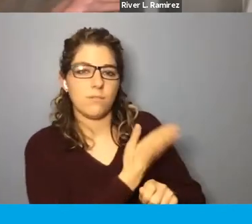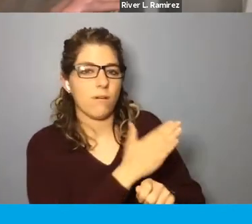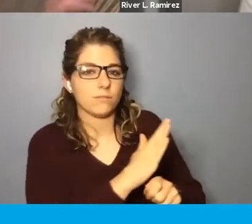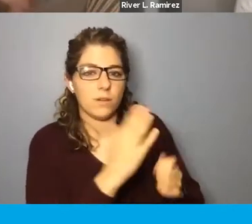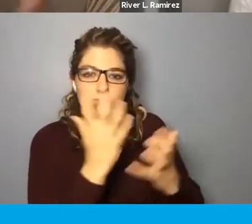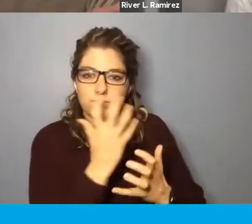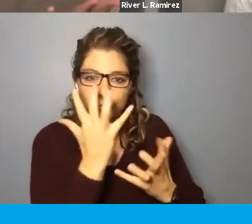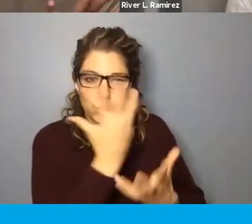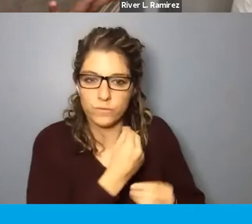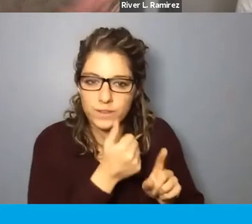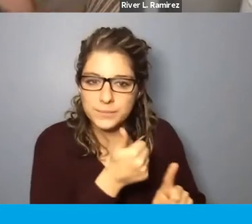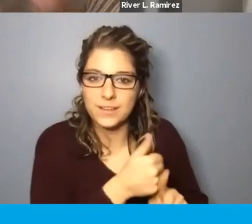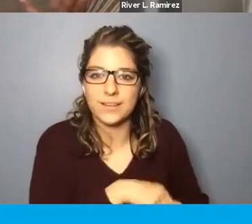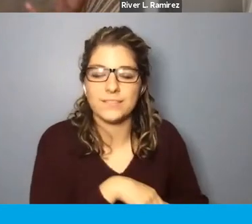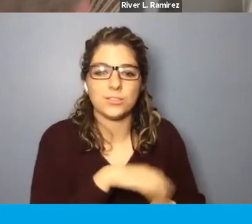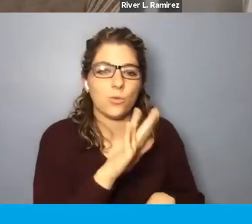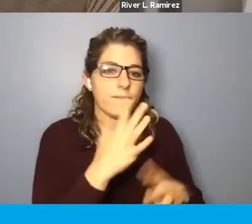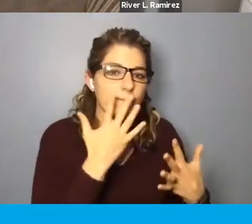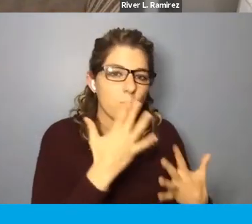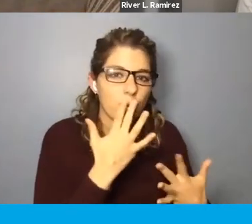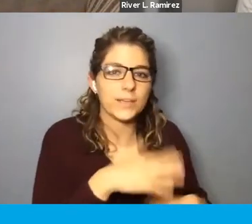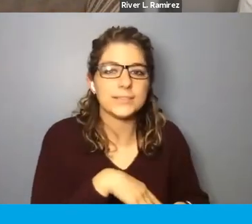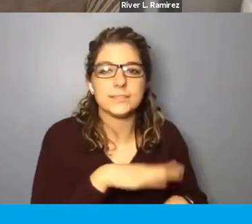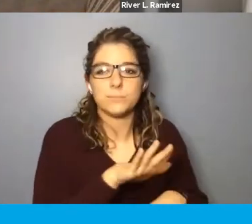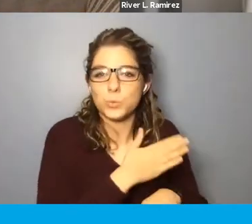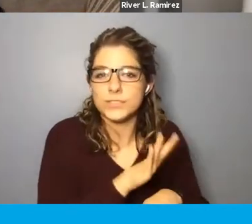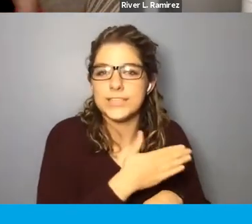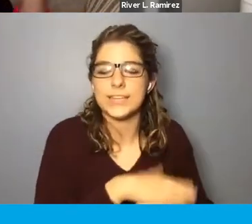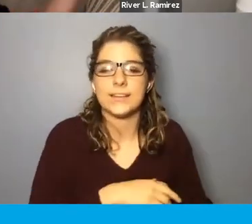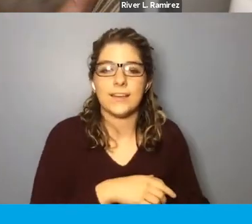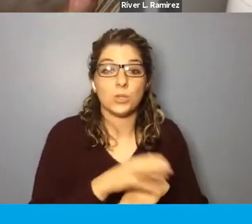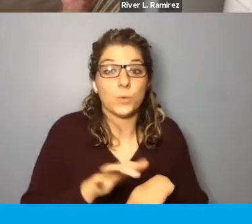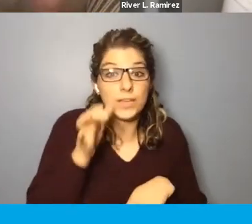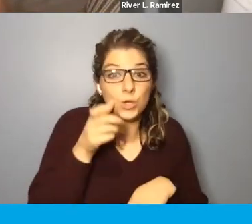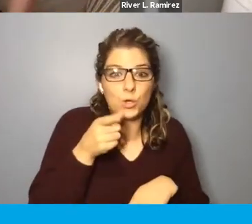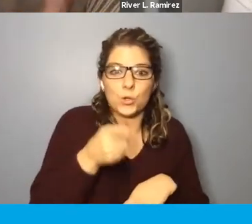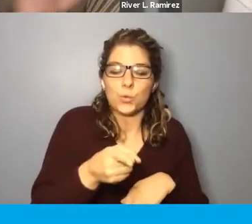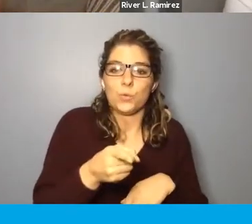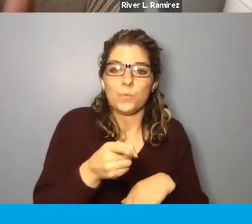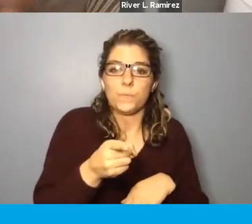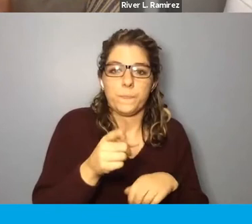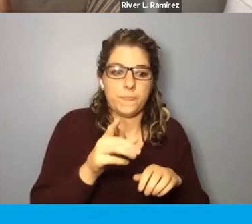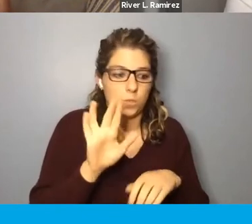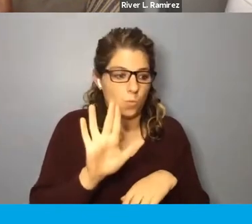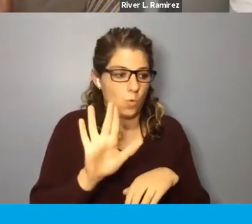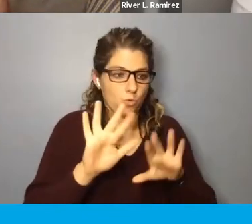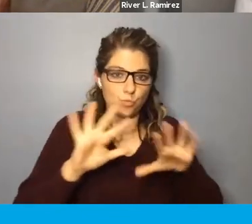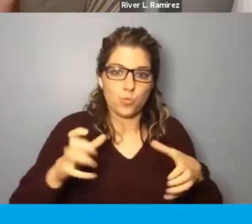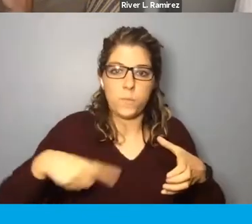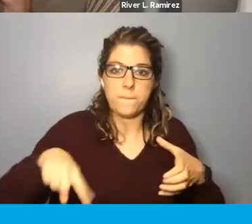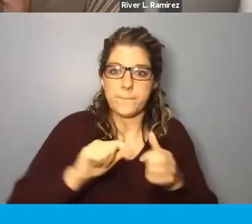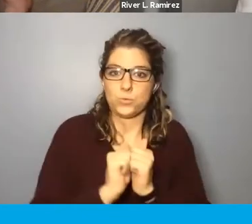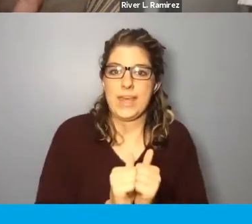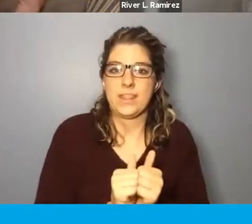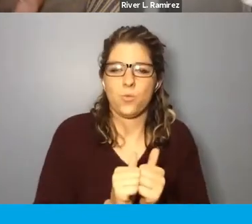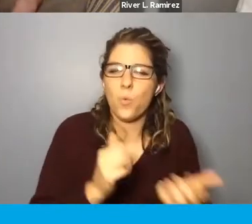into themselves, and so beautiful to listen to your voice and the music, and to hear you, your group together. So what